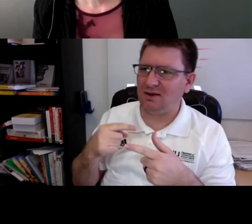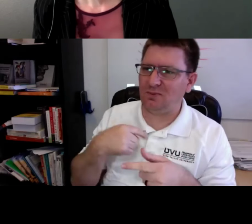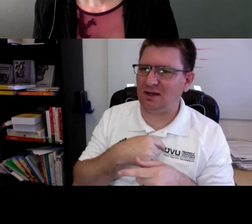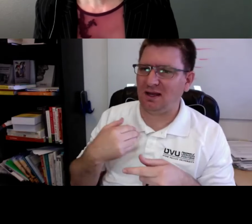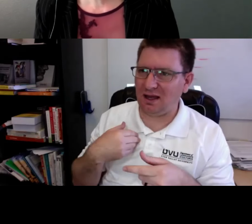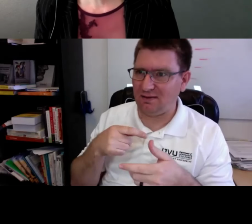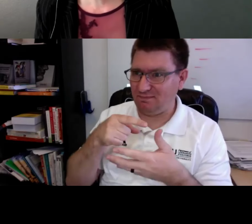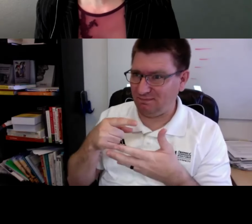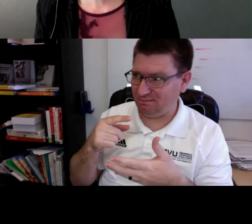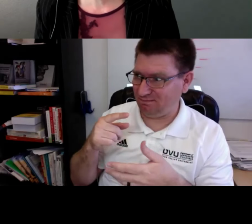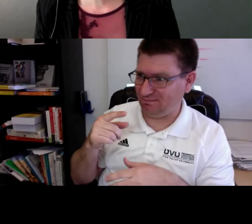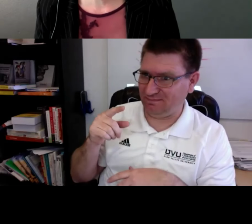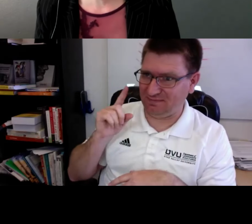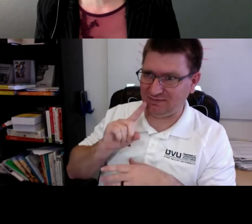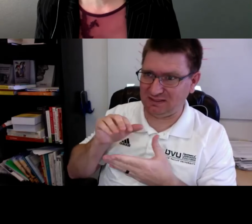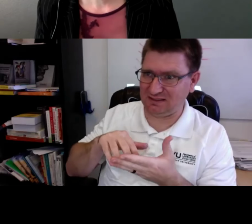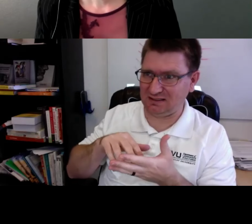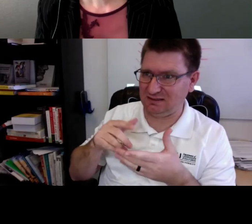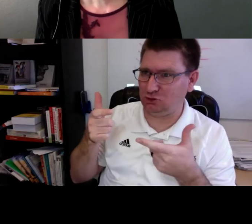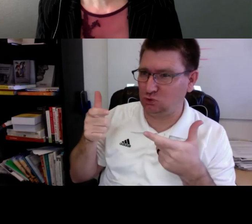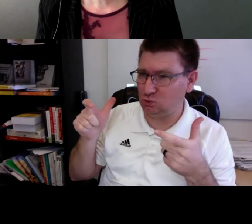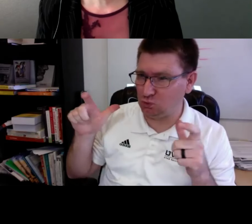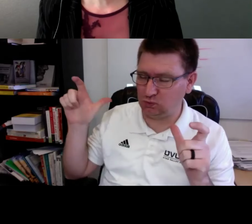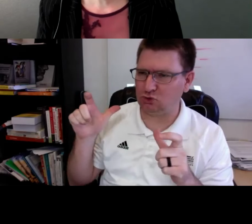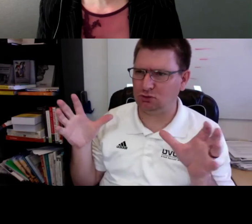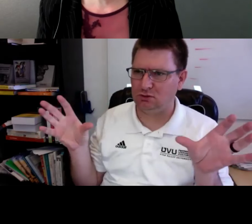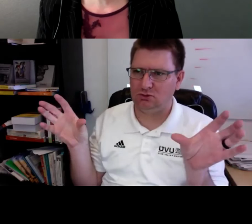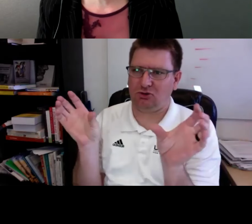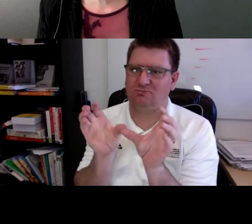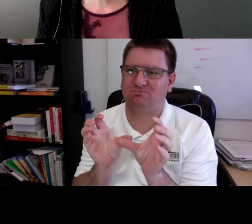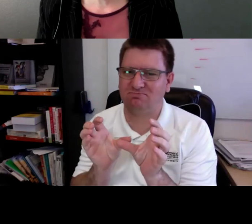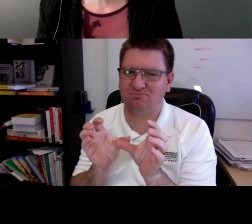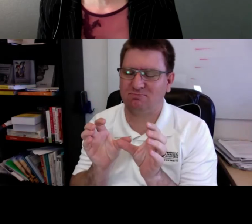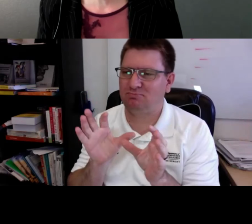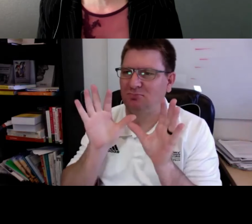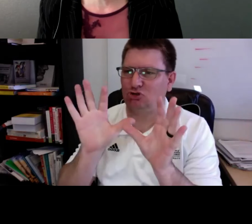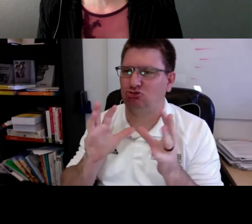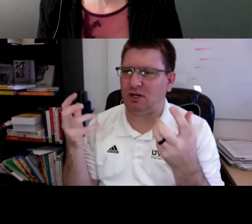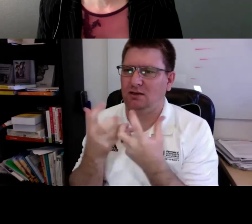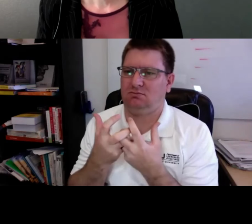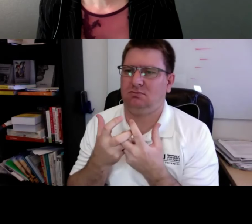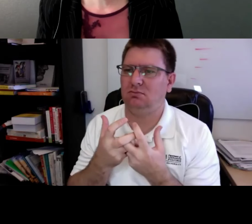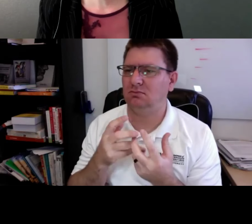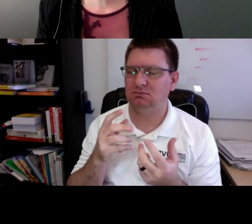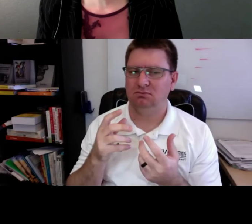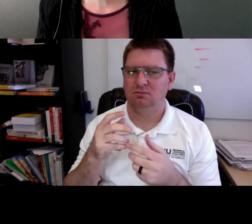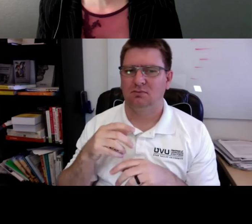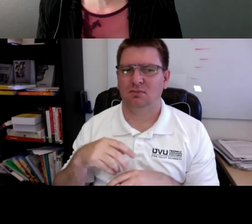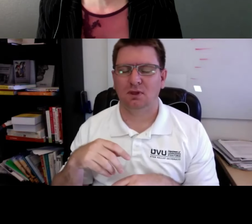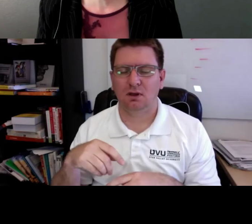whole host of programs. And then we've got deaf studies, which is huge. So it's